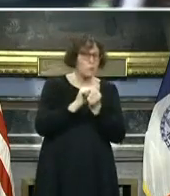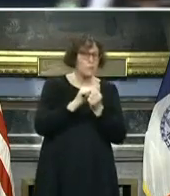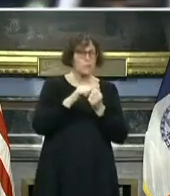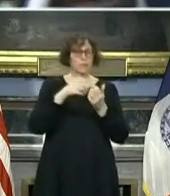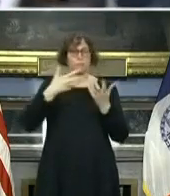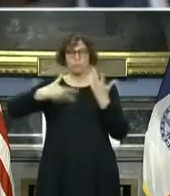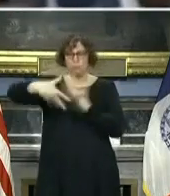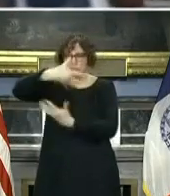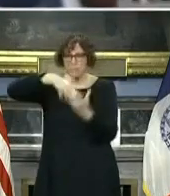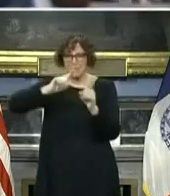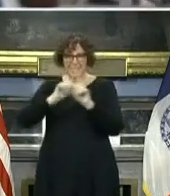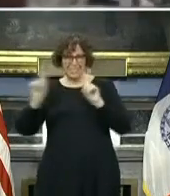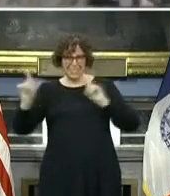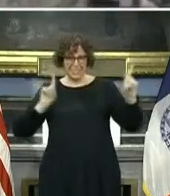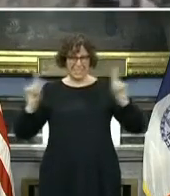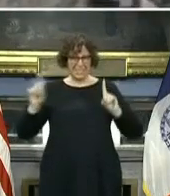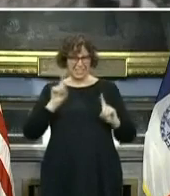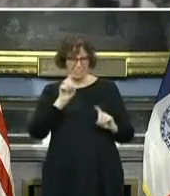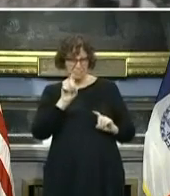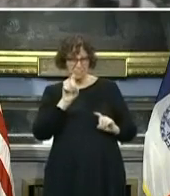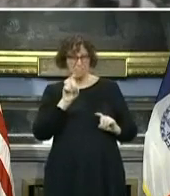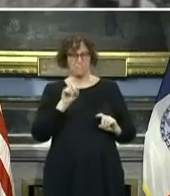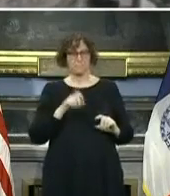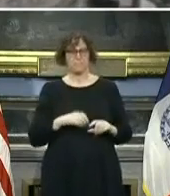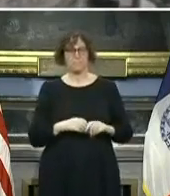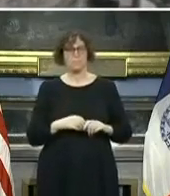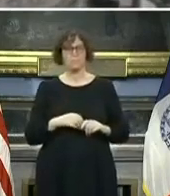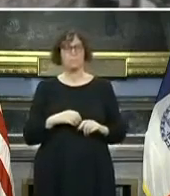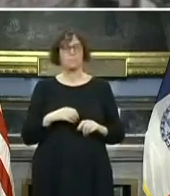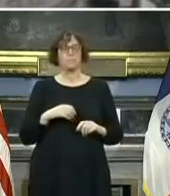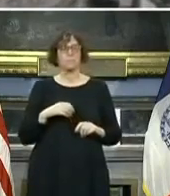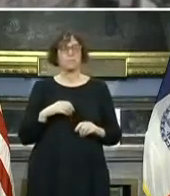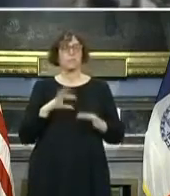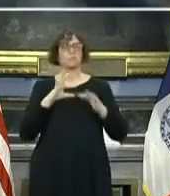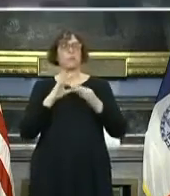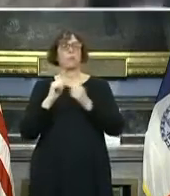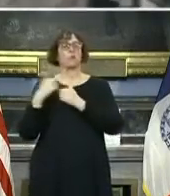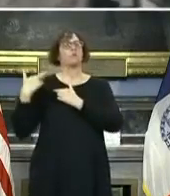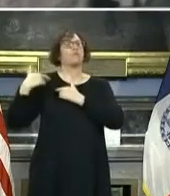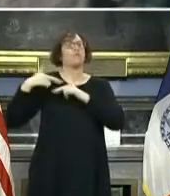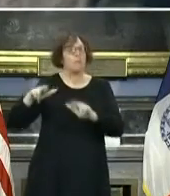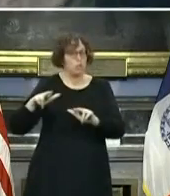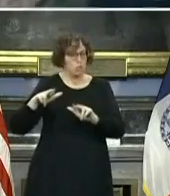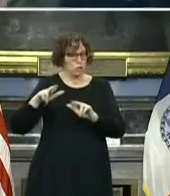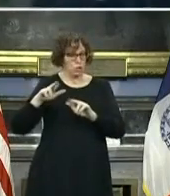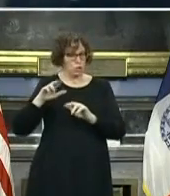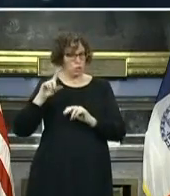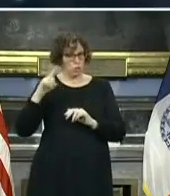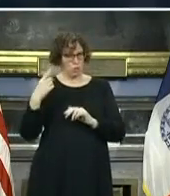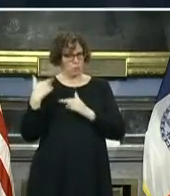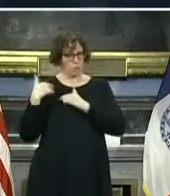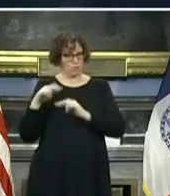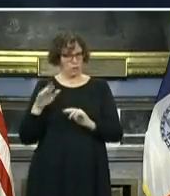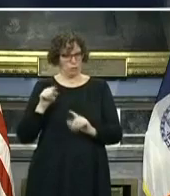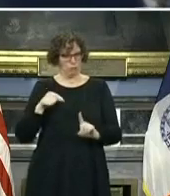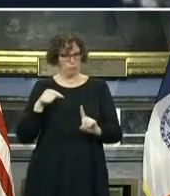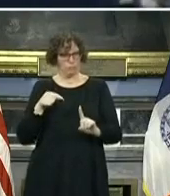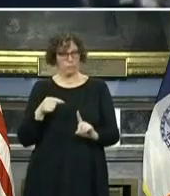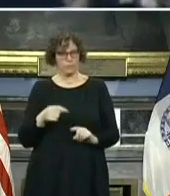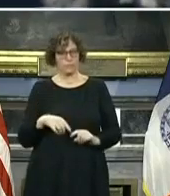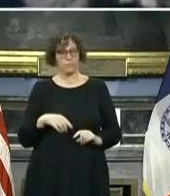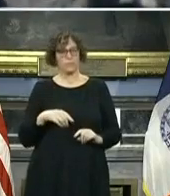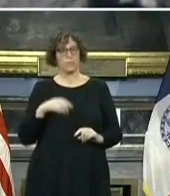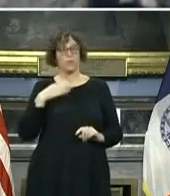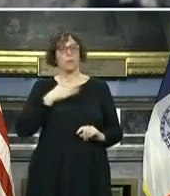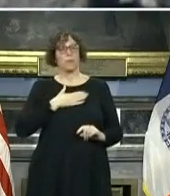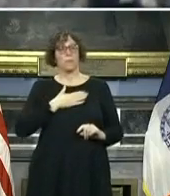of the community previously, and we're going to do that again. We're going to be very clear with people. We just cannot tolerate at this moment in